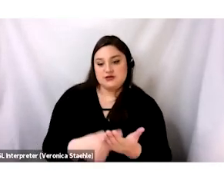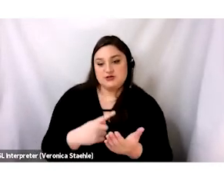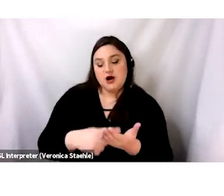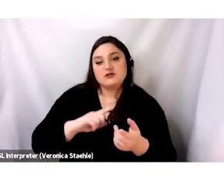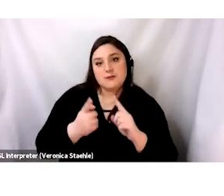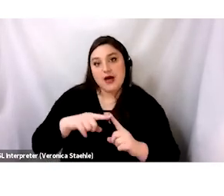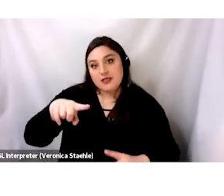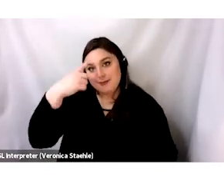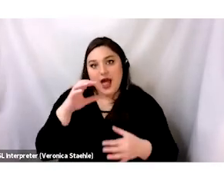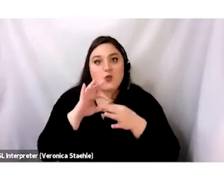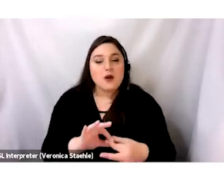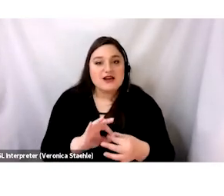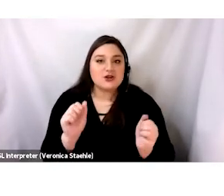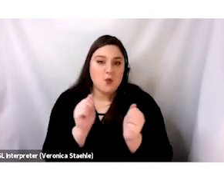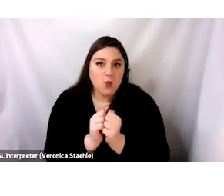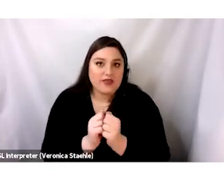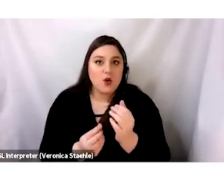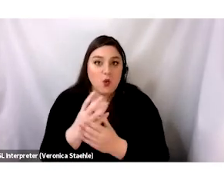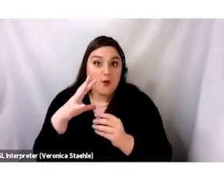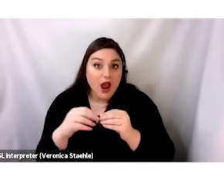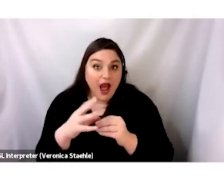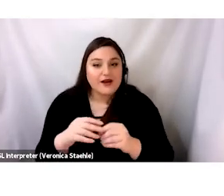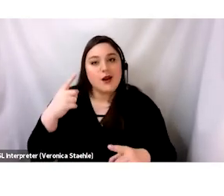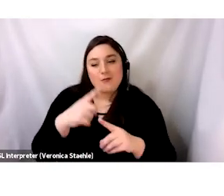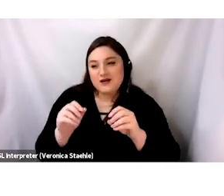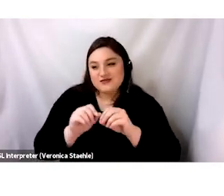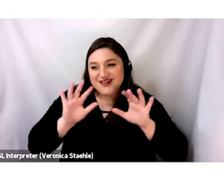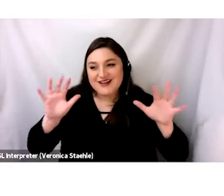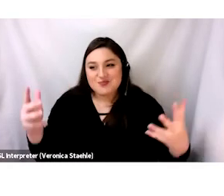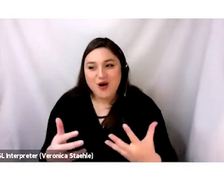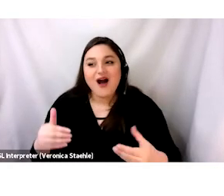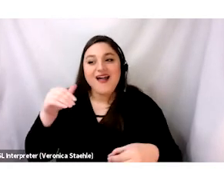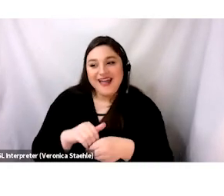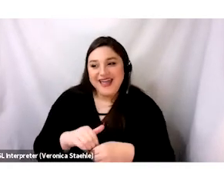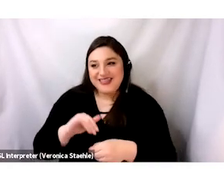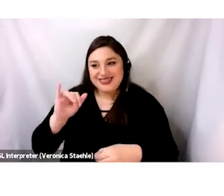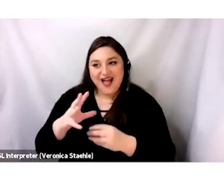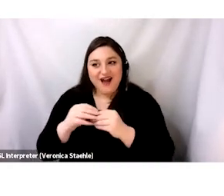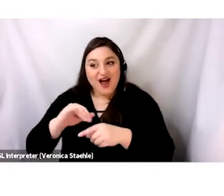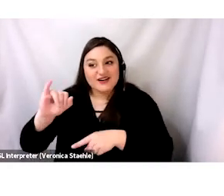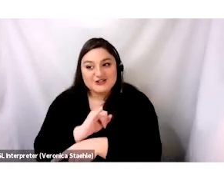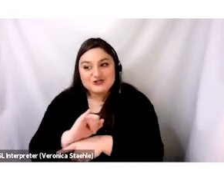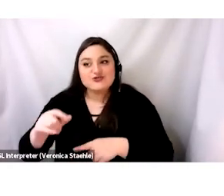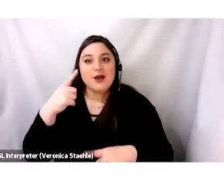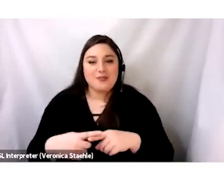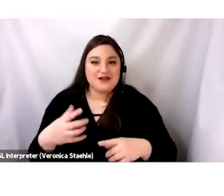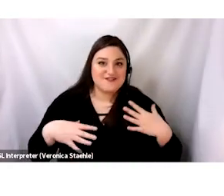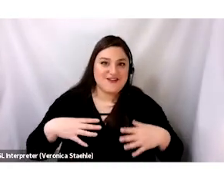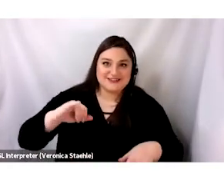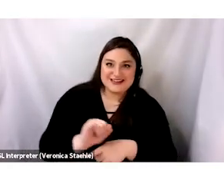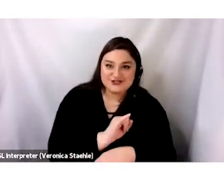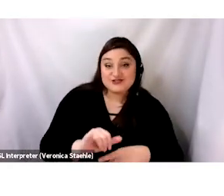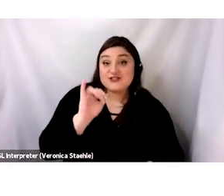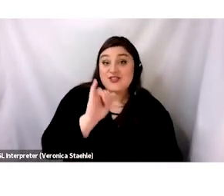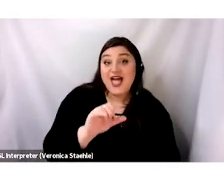and crucial place in the development of the cotton industry and the fashion industry today. So Seed to Shirt